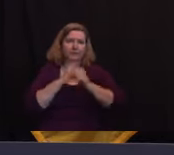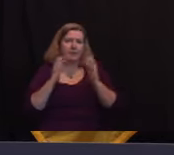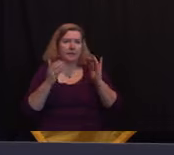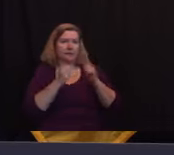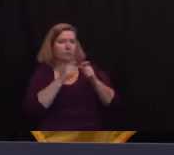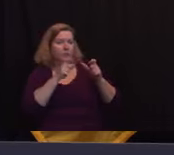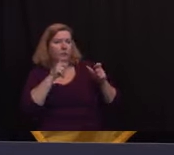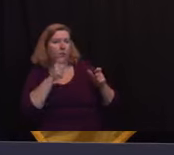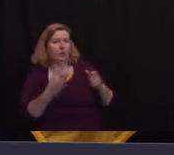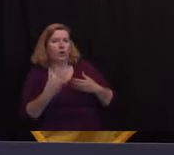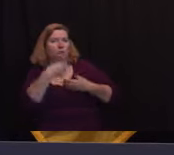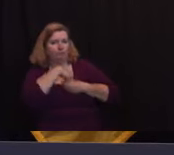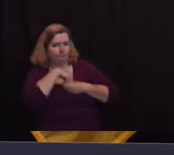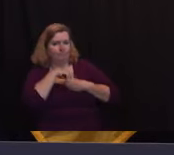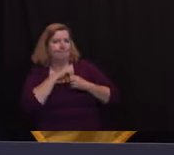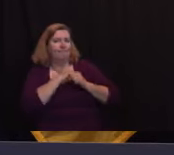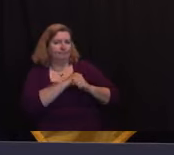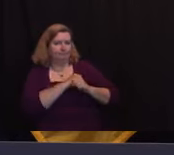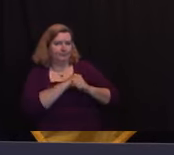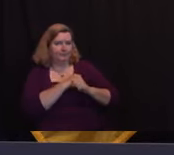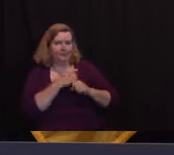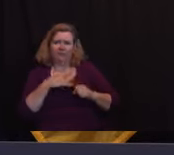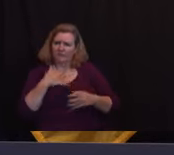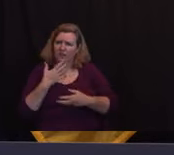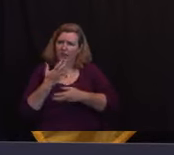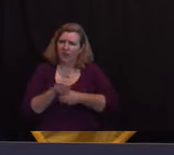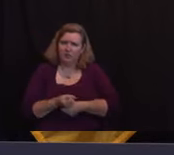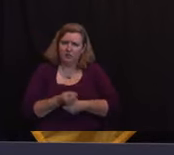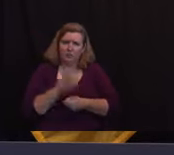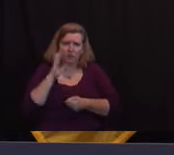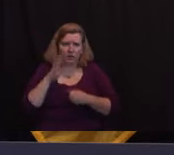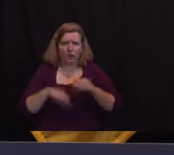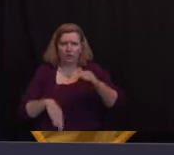am confident. I really believe we're going to get there.